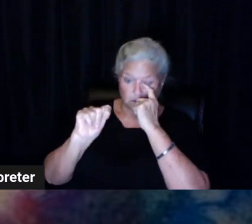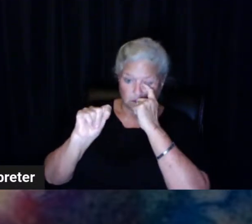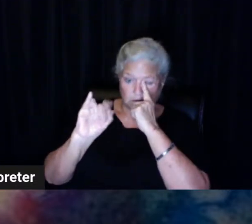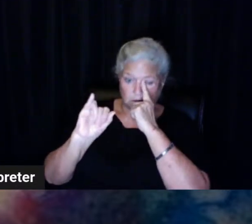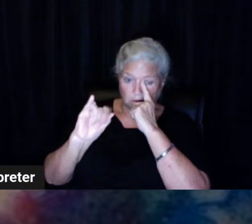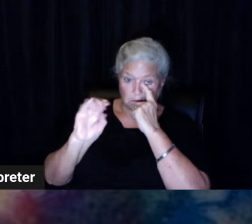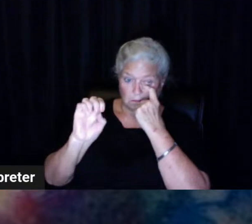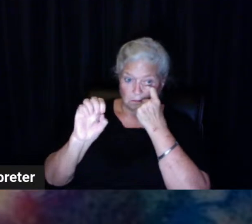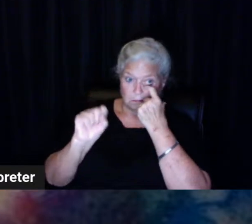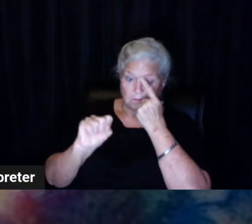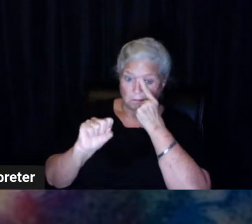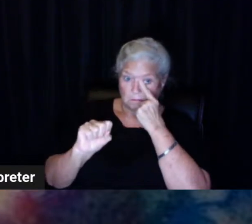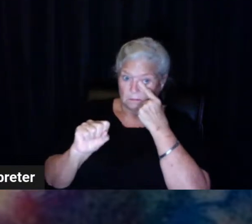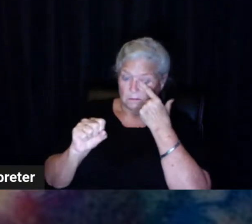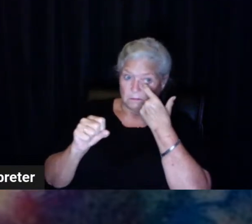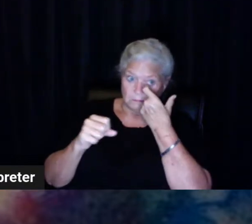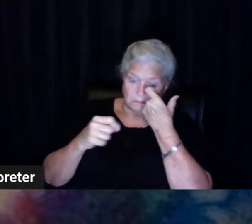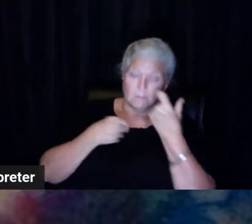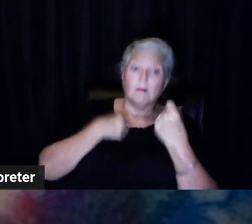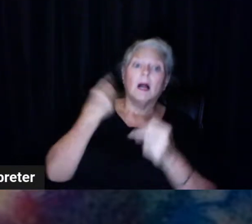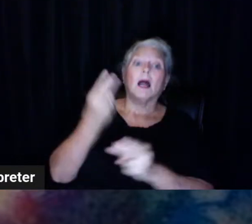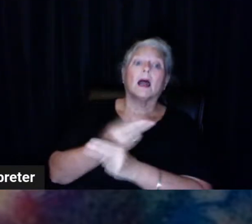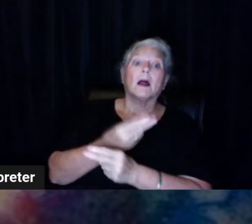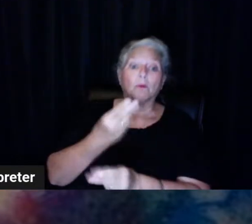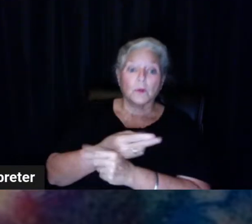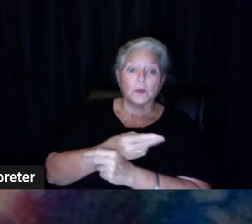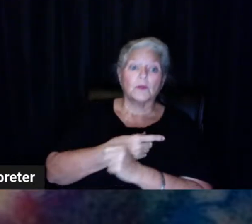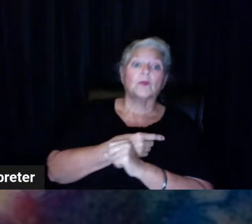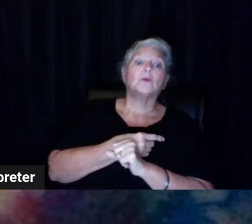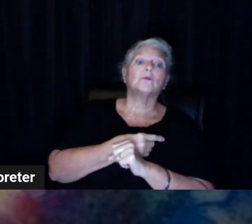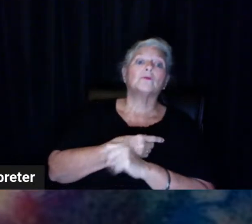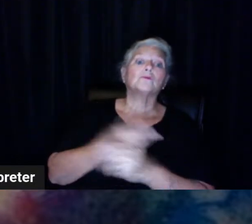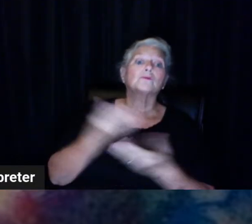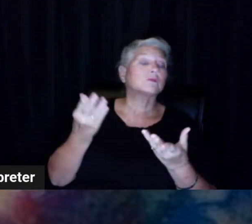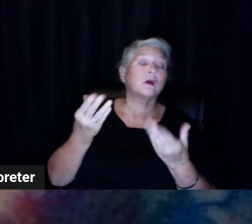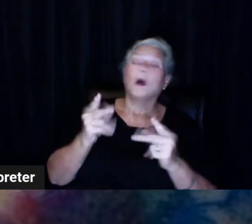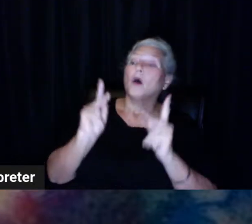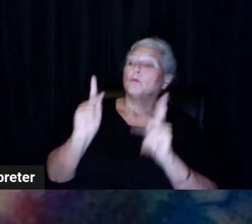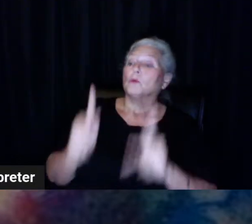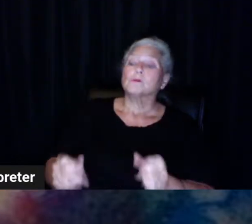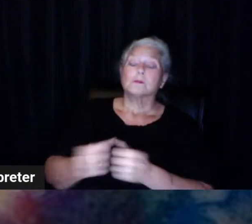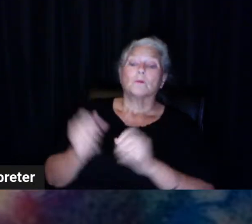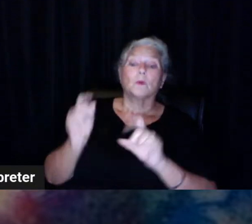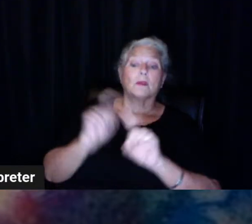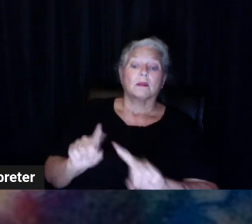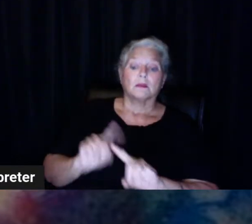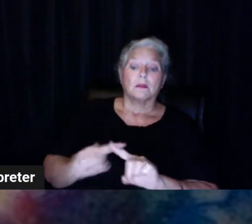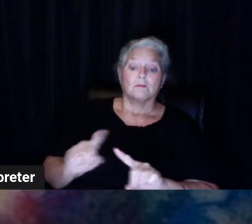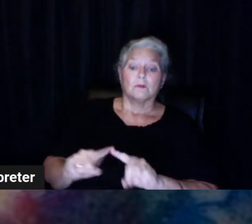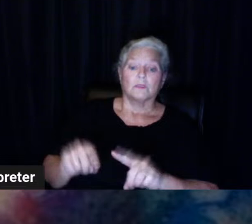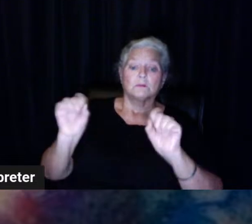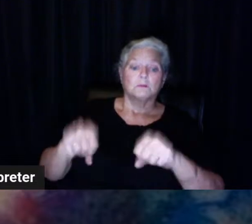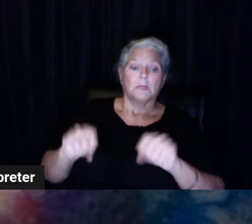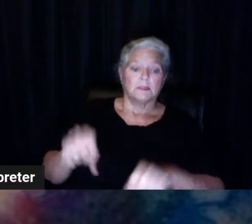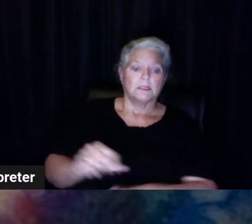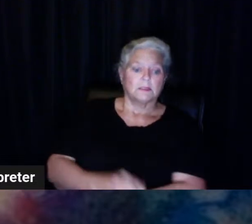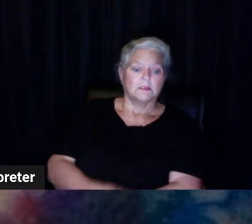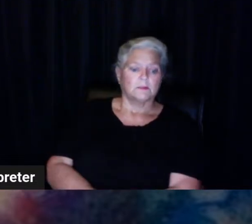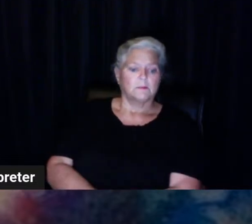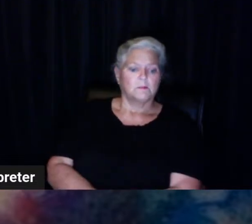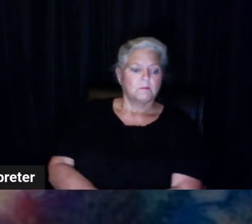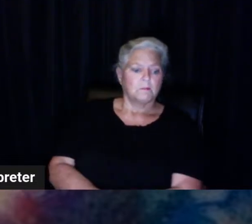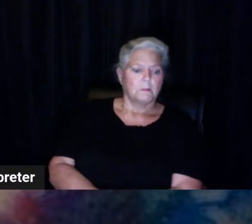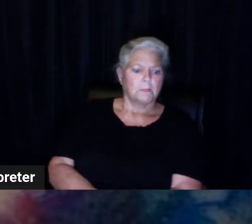I would use persons with different abilities, for example. Oh, yep. Well, see, you're